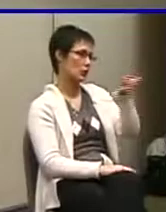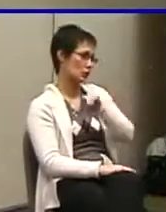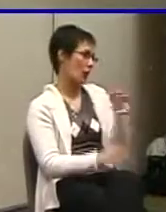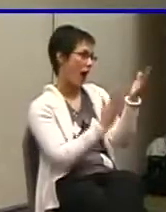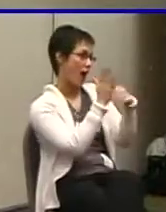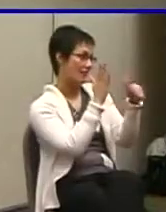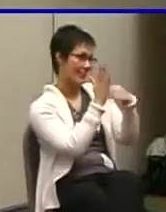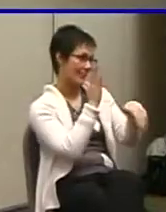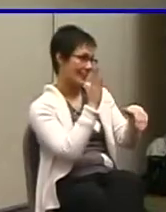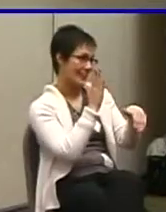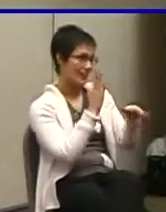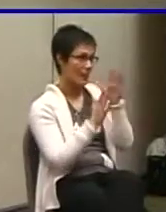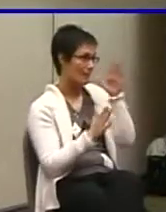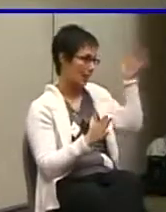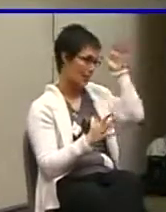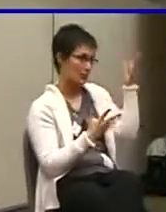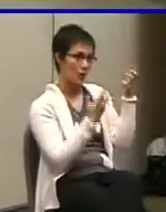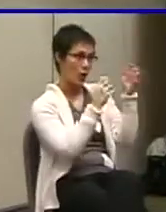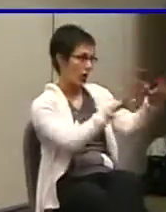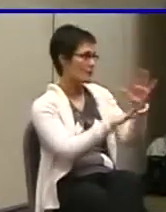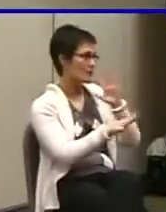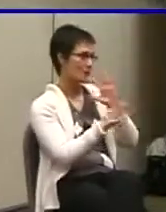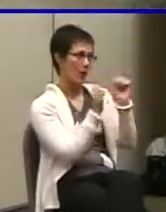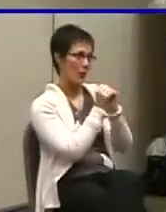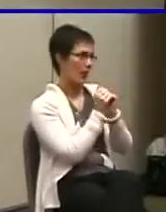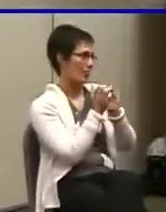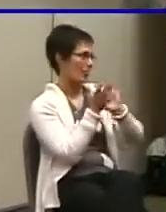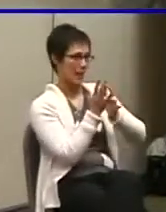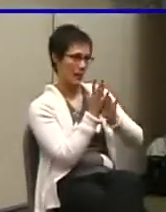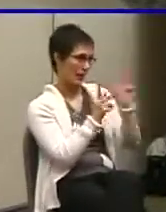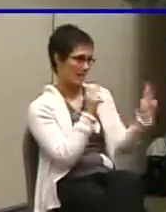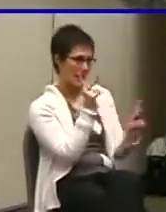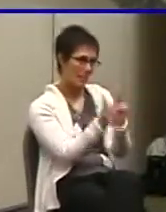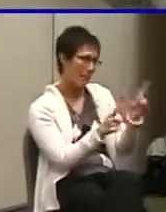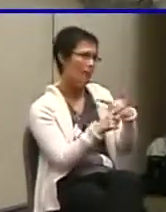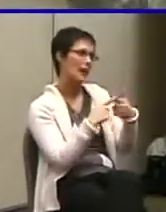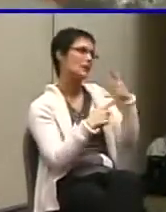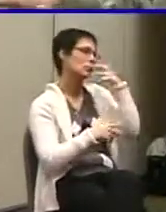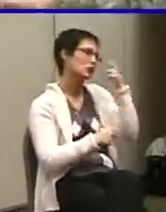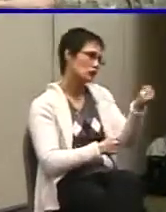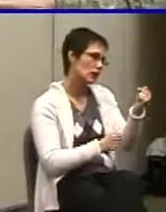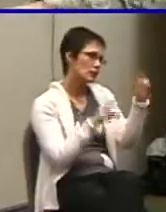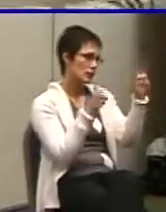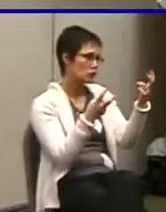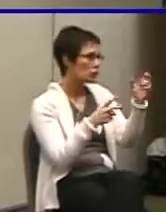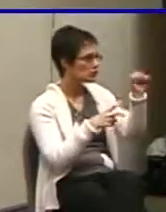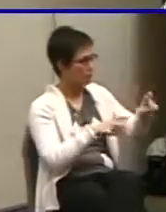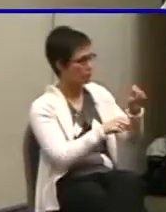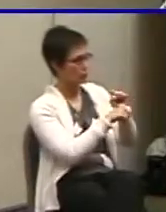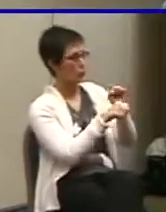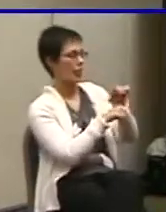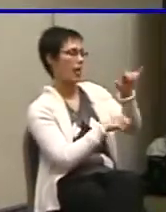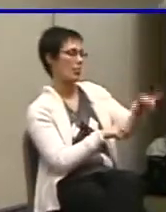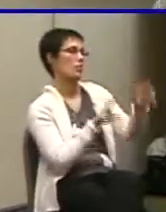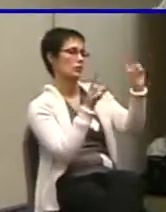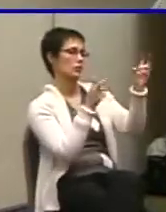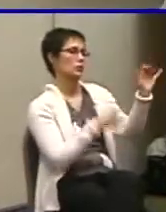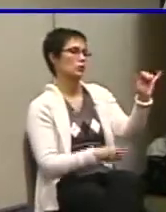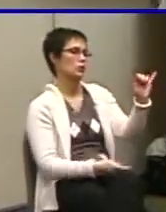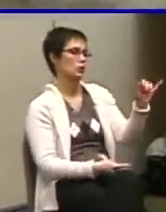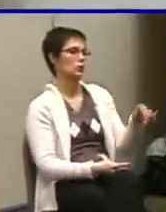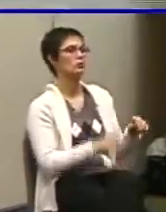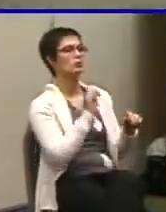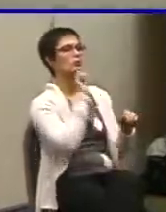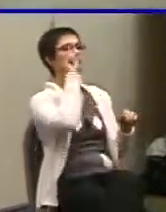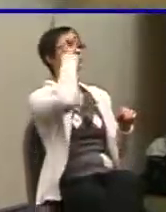want you to talk to their medical people, and that can be a trust issue, and then you've got to go and work on those issues. And